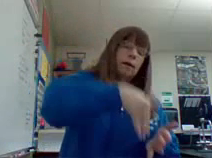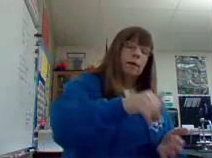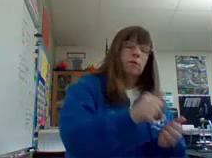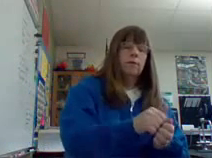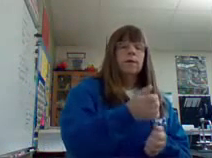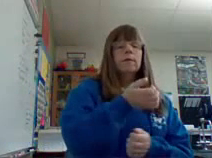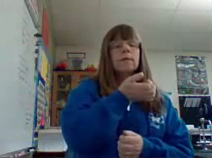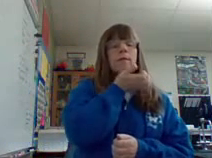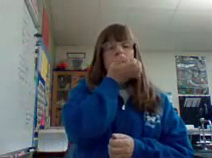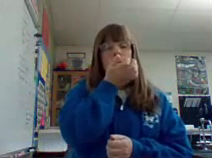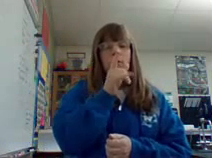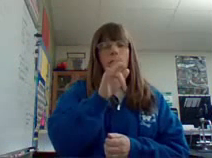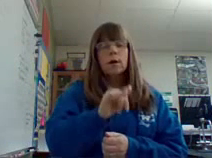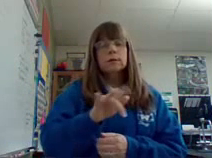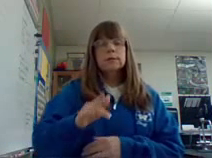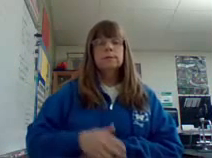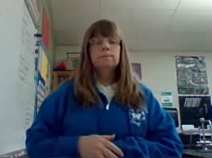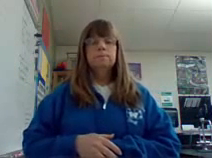grasses.